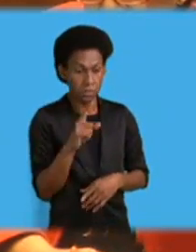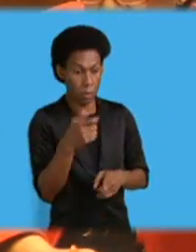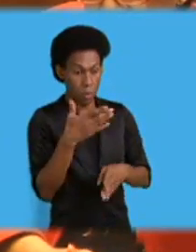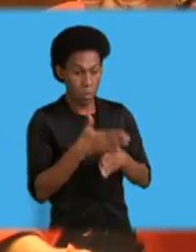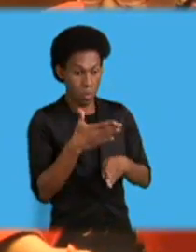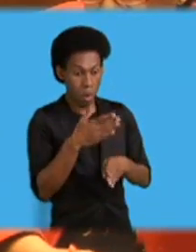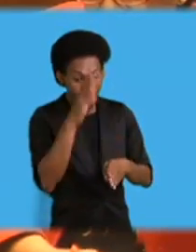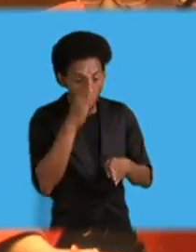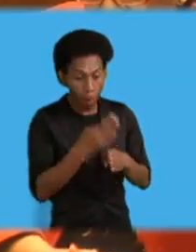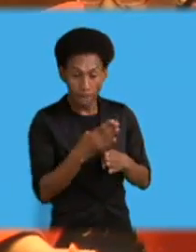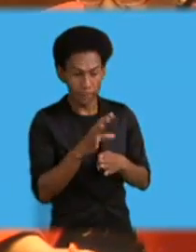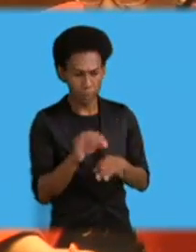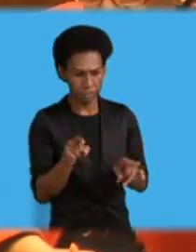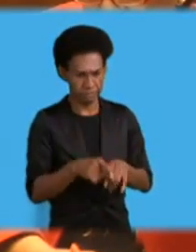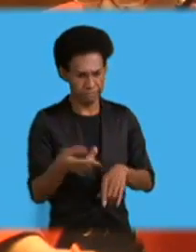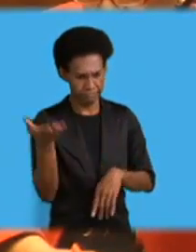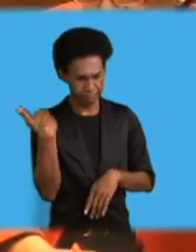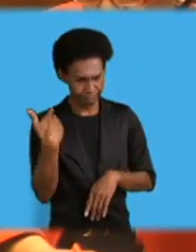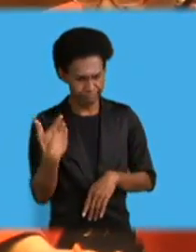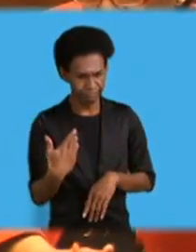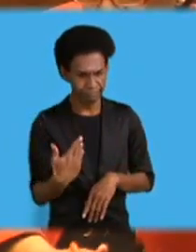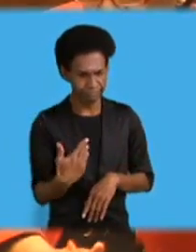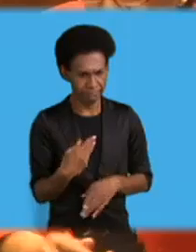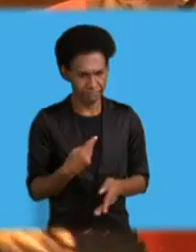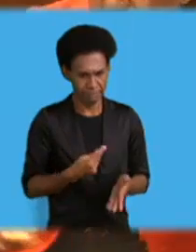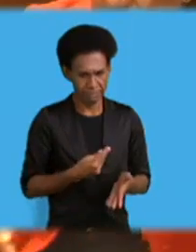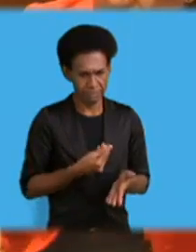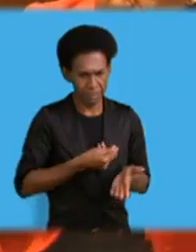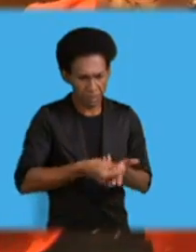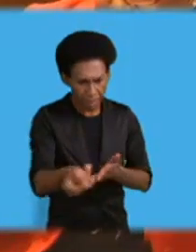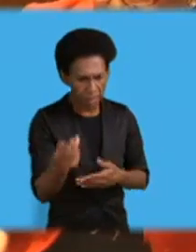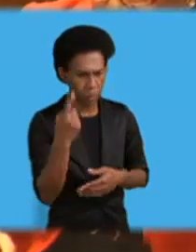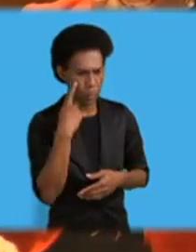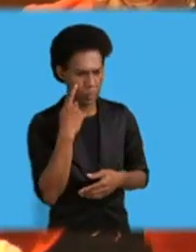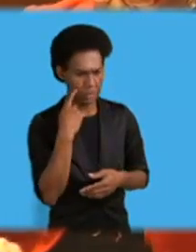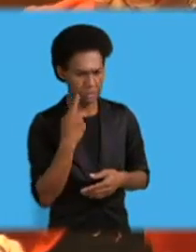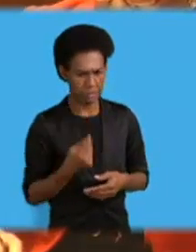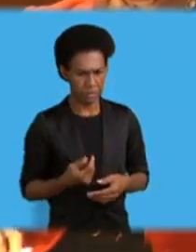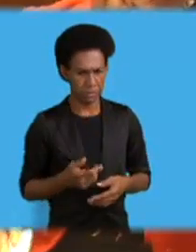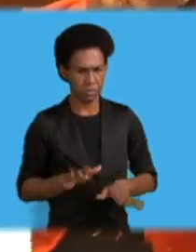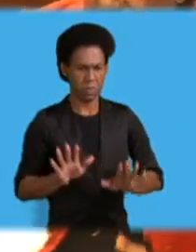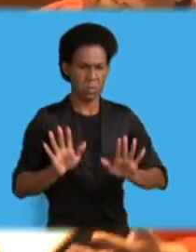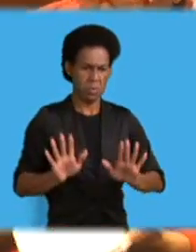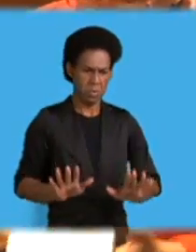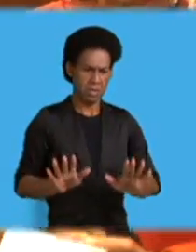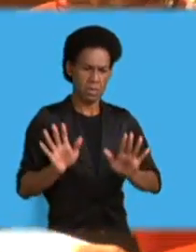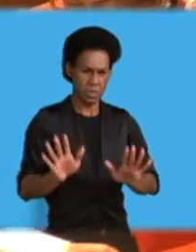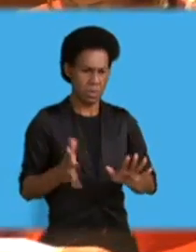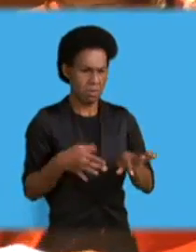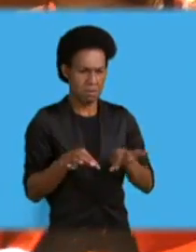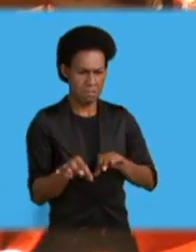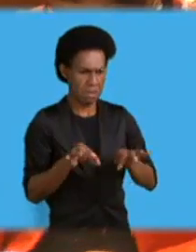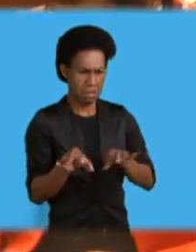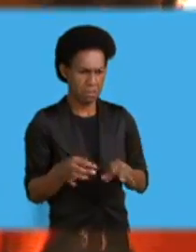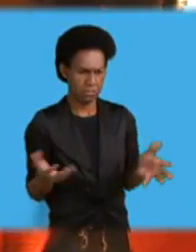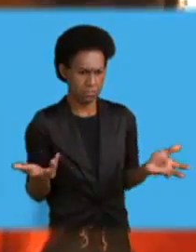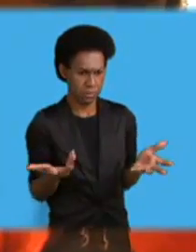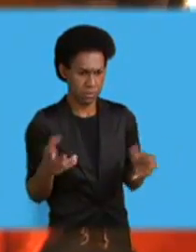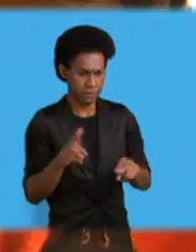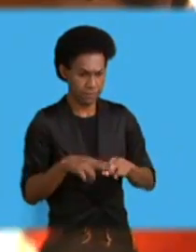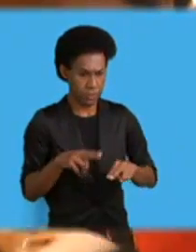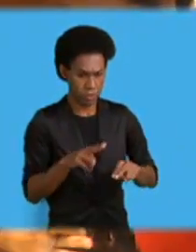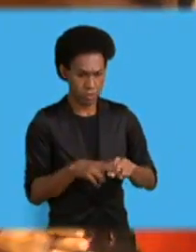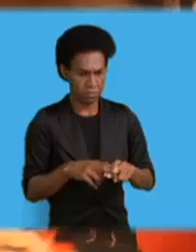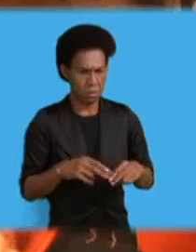water. We're still waiting for it. There's no formula. Fiji first boasted about it in